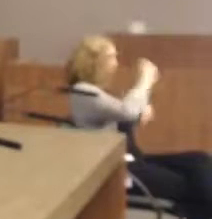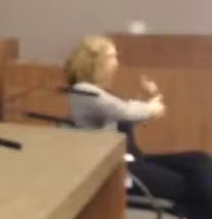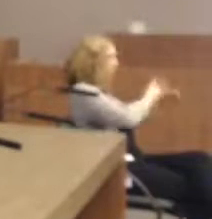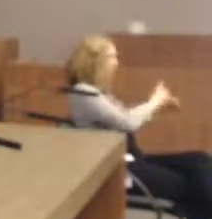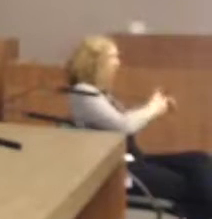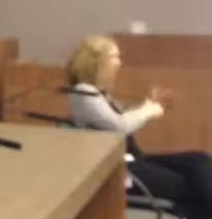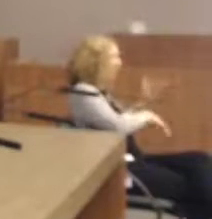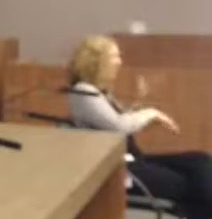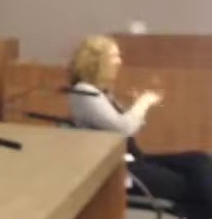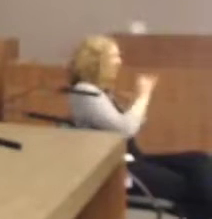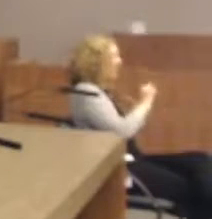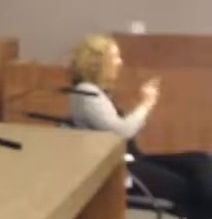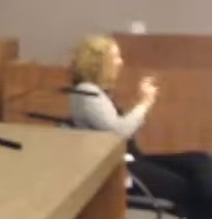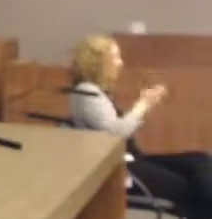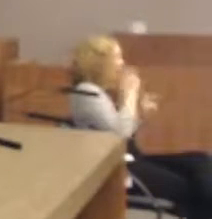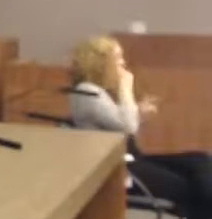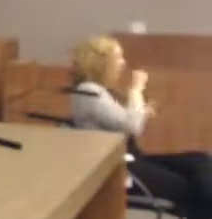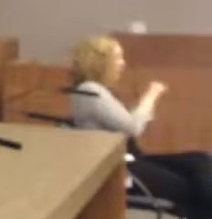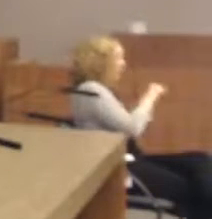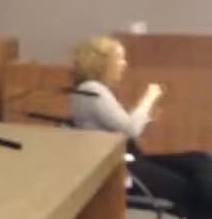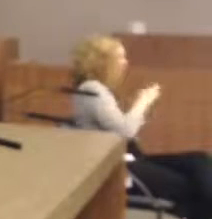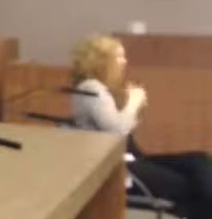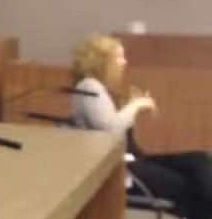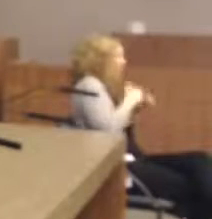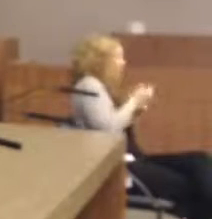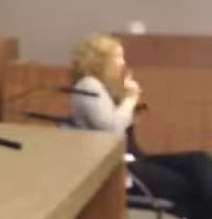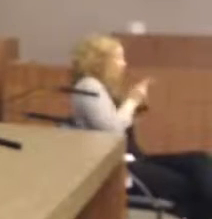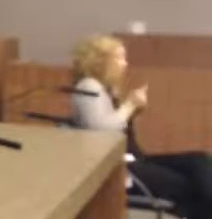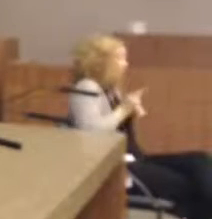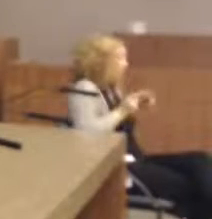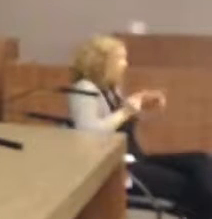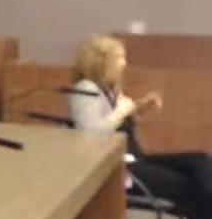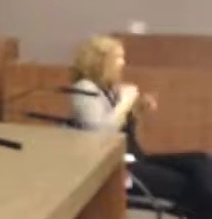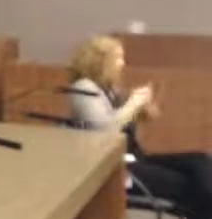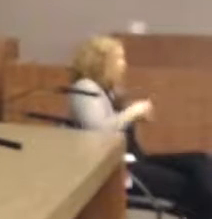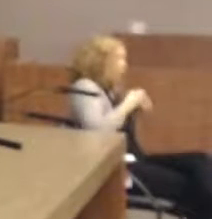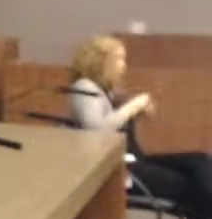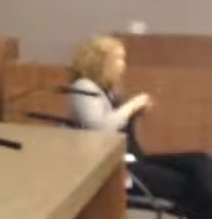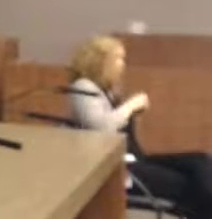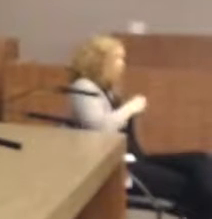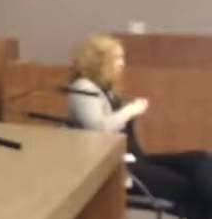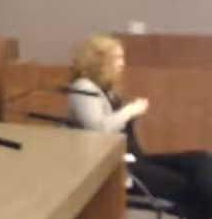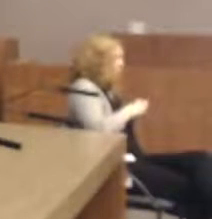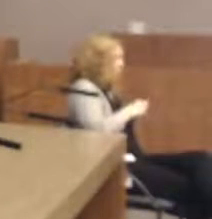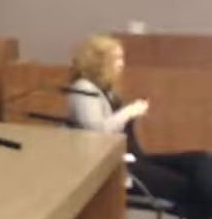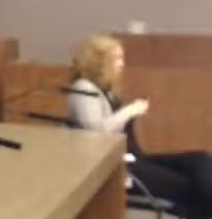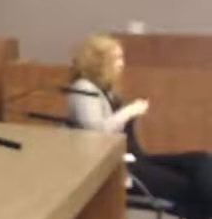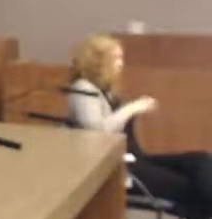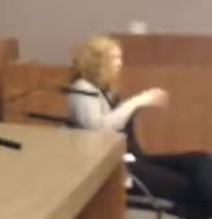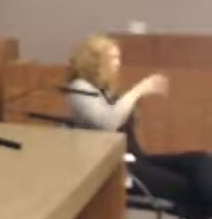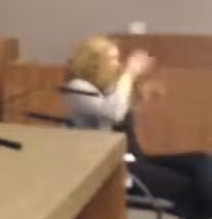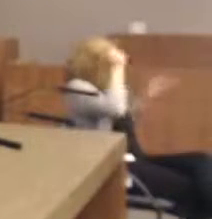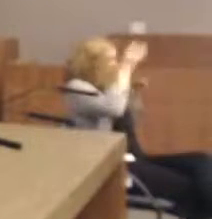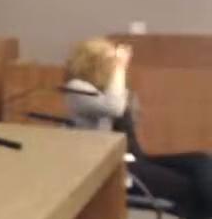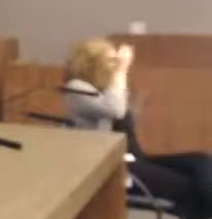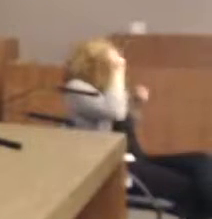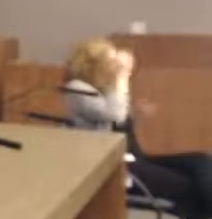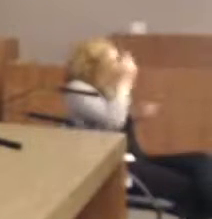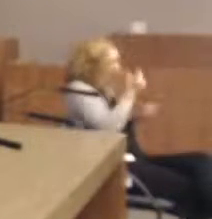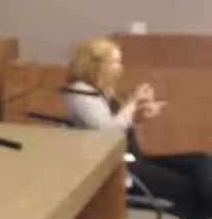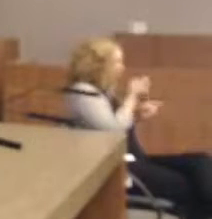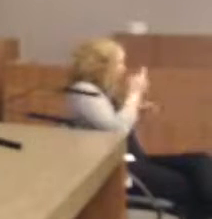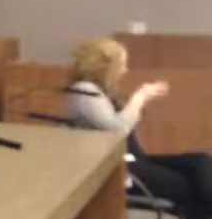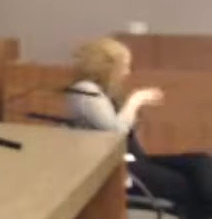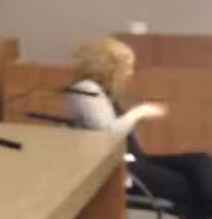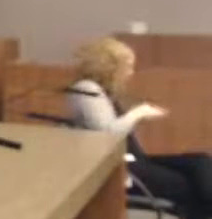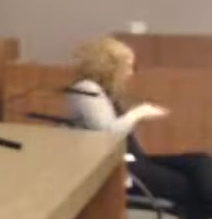biologically for them. And then in those next moments, they also have trouble taking in information, understanding directions,